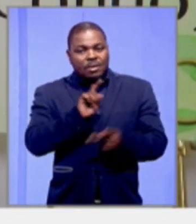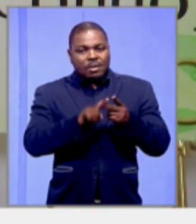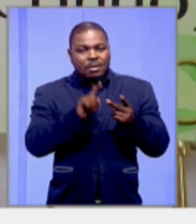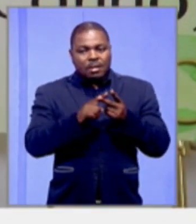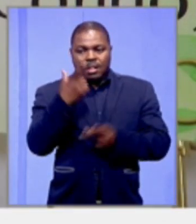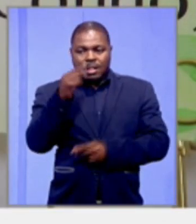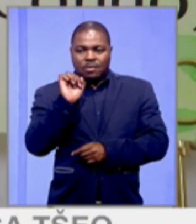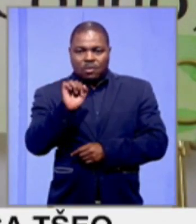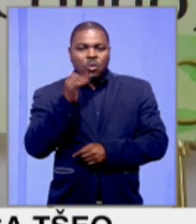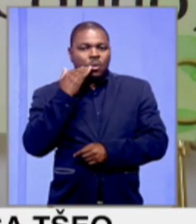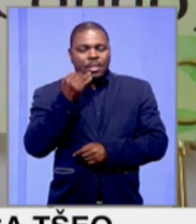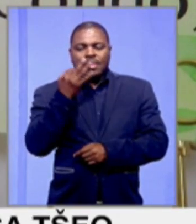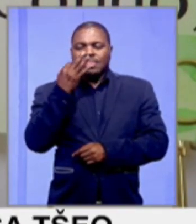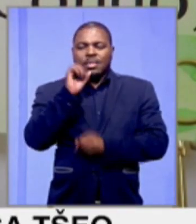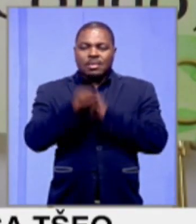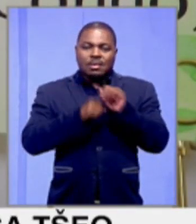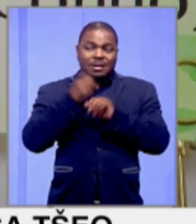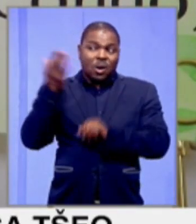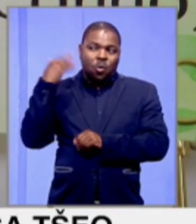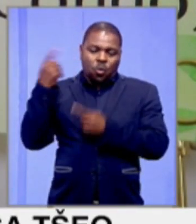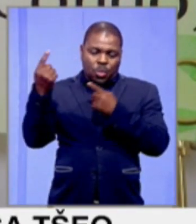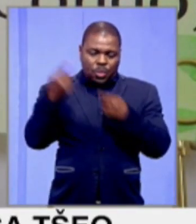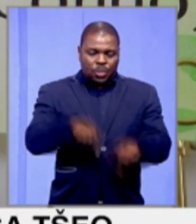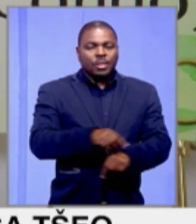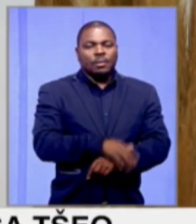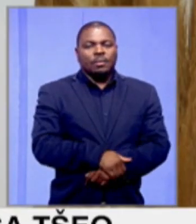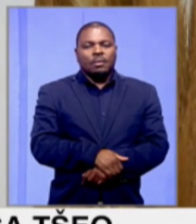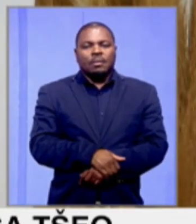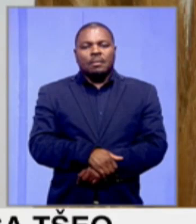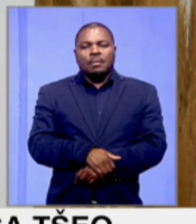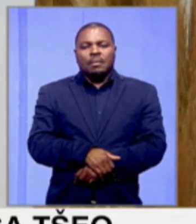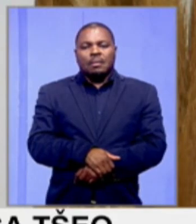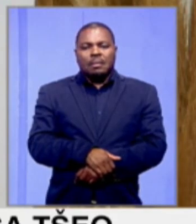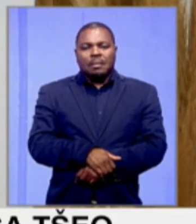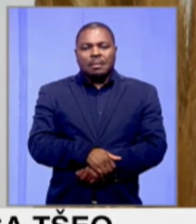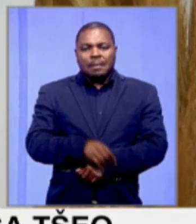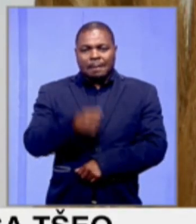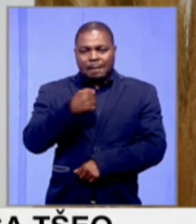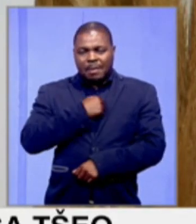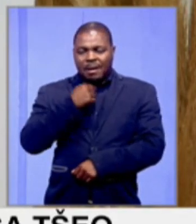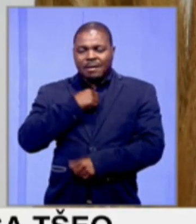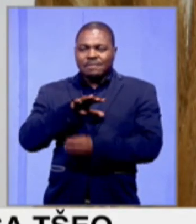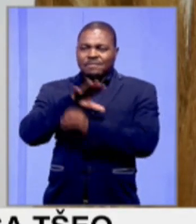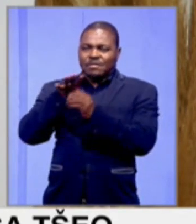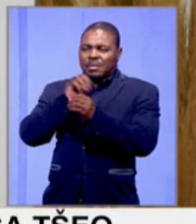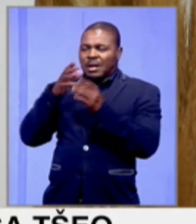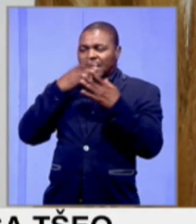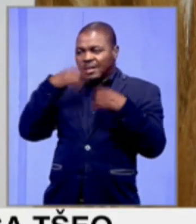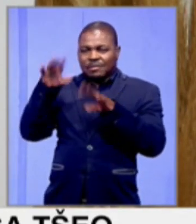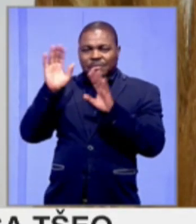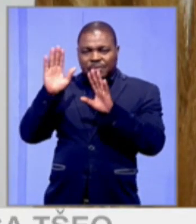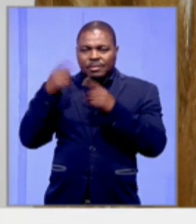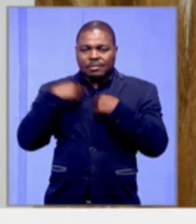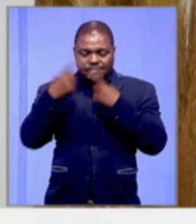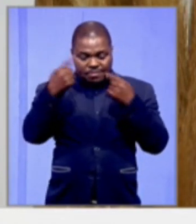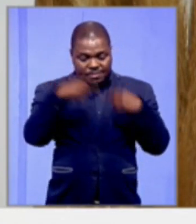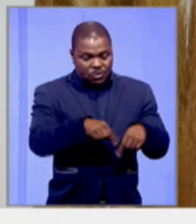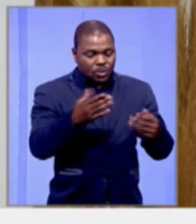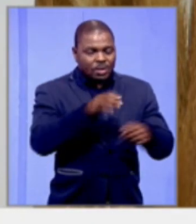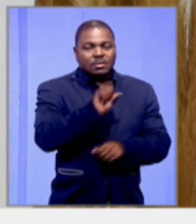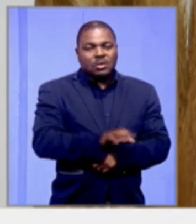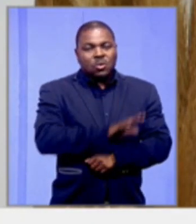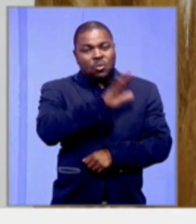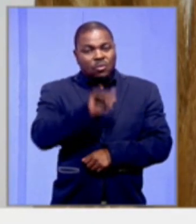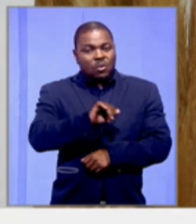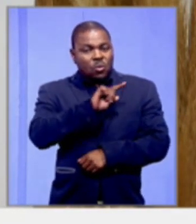gagwe mengwaga e le sometharo ya go feta. I give up back my family and to come in South Africa because